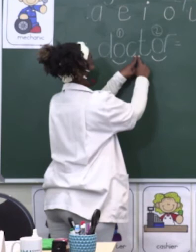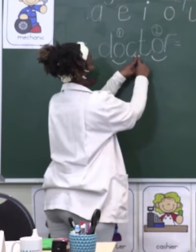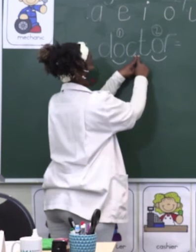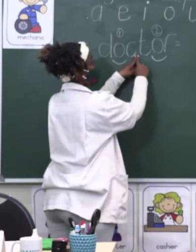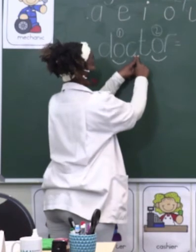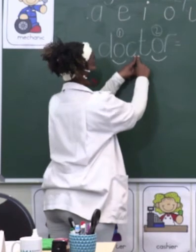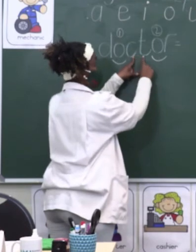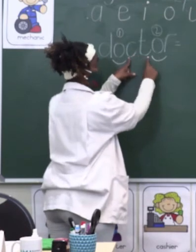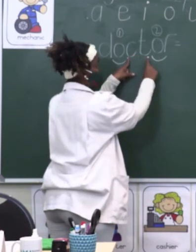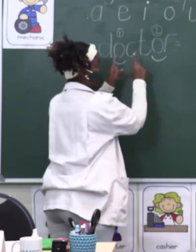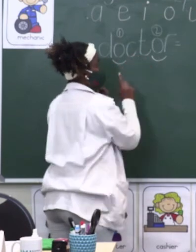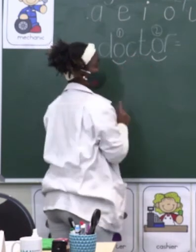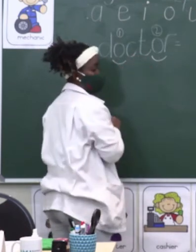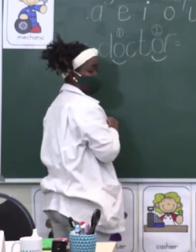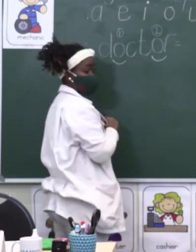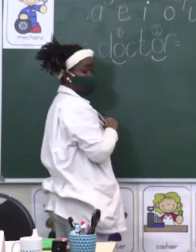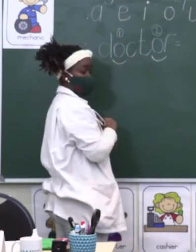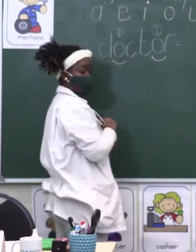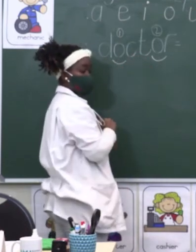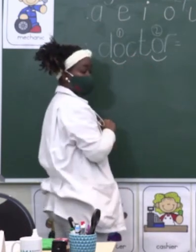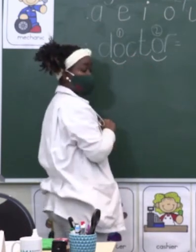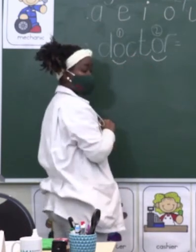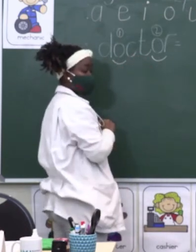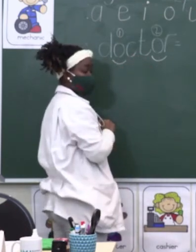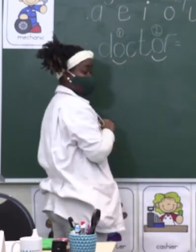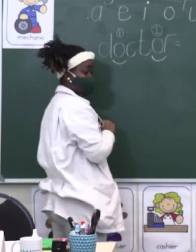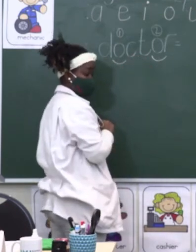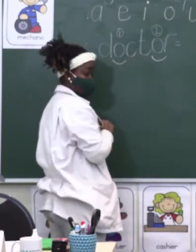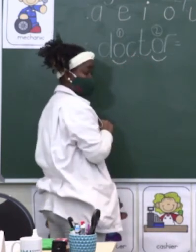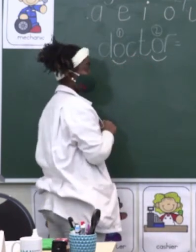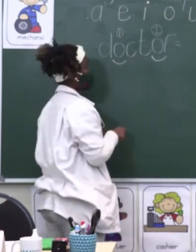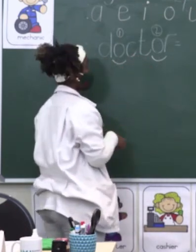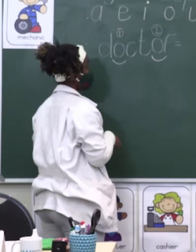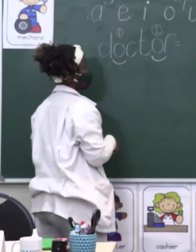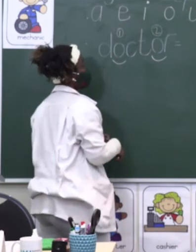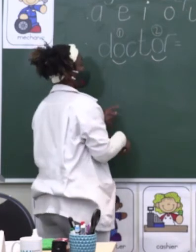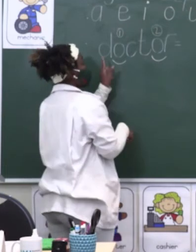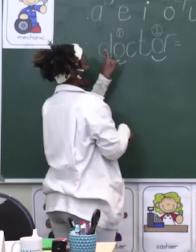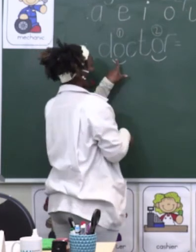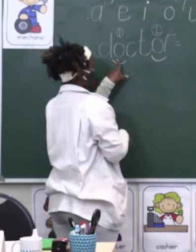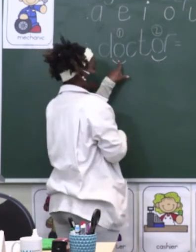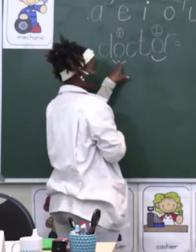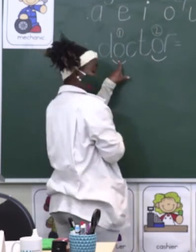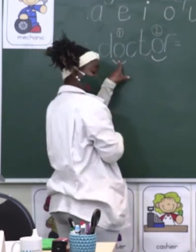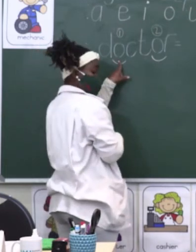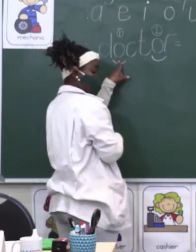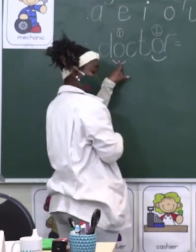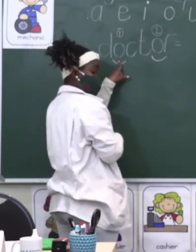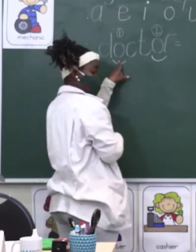sounds, and then you divide the word between the 2 consonant sounds. Can you do that? Put